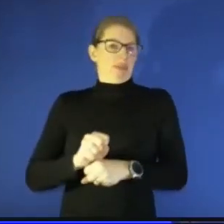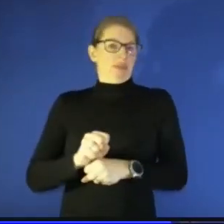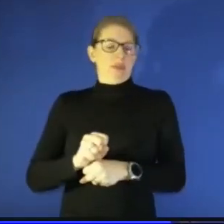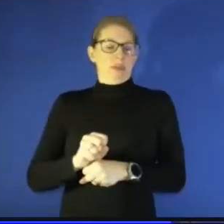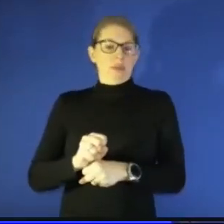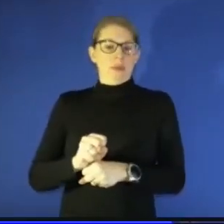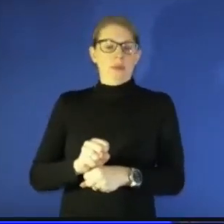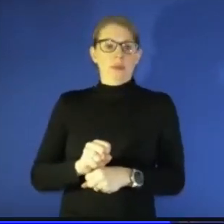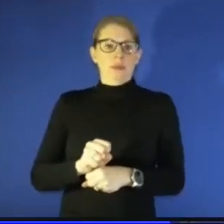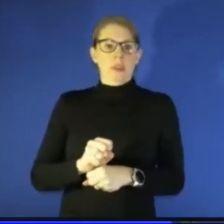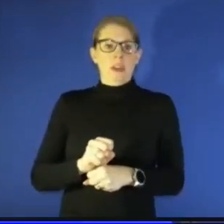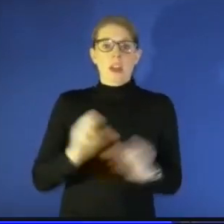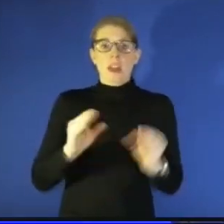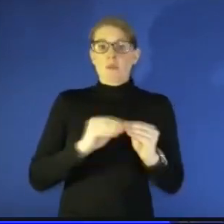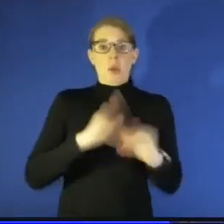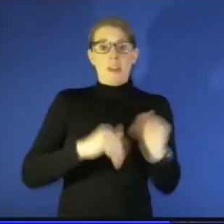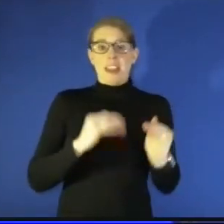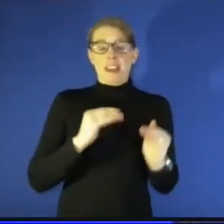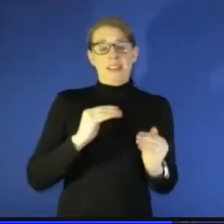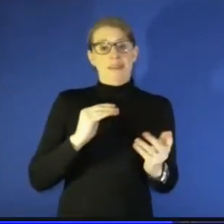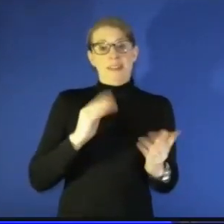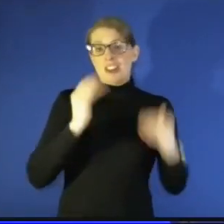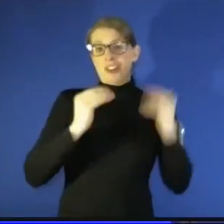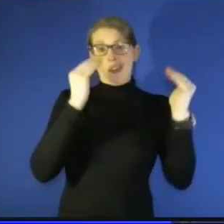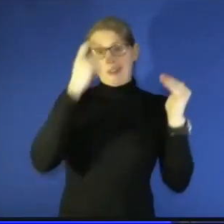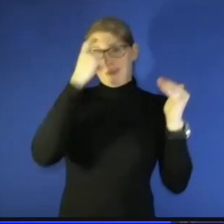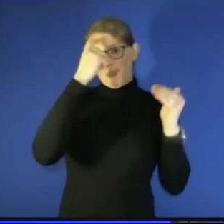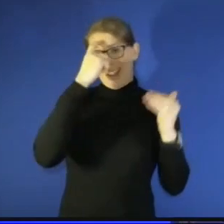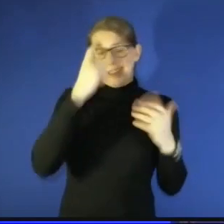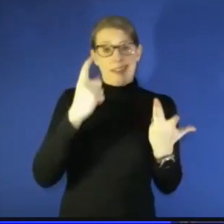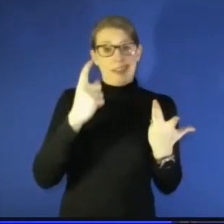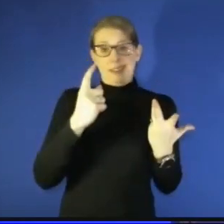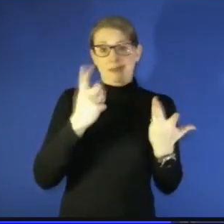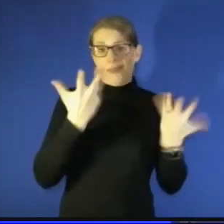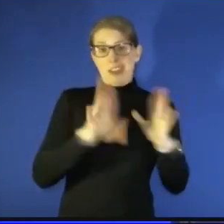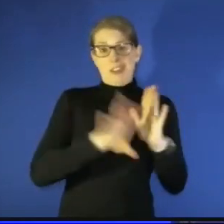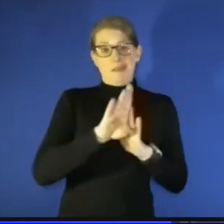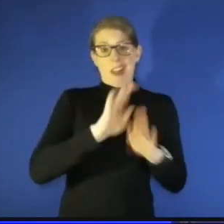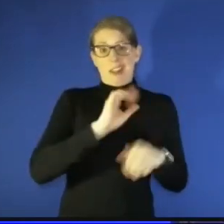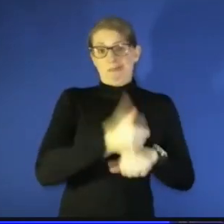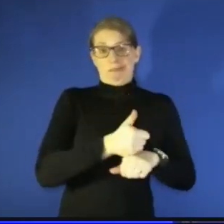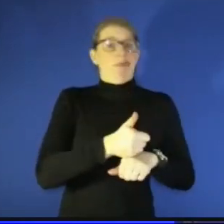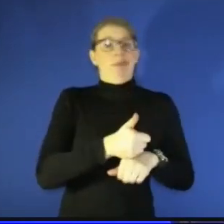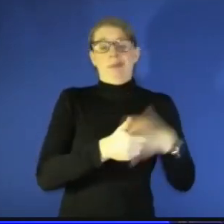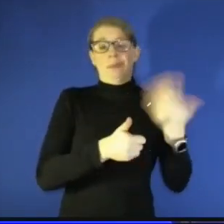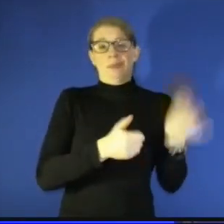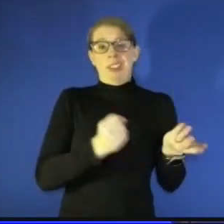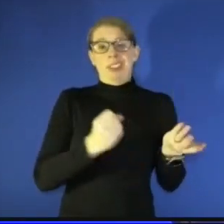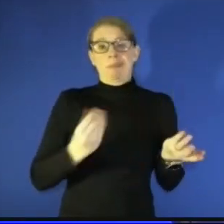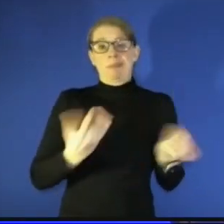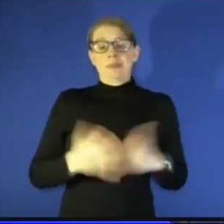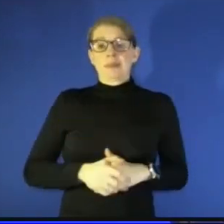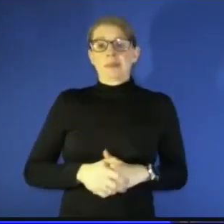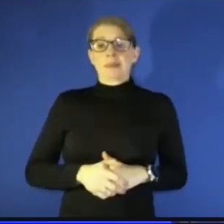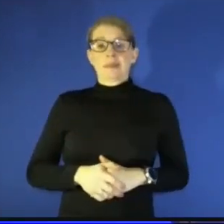what ourselves as adults with hardwired brains are capable of doing. So very